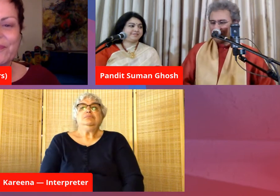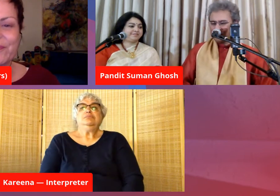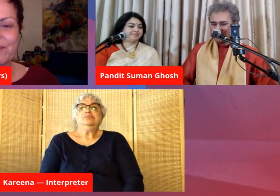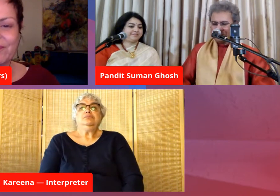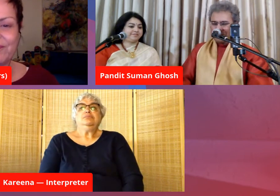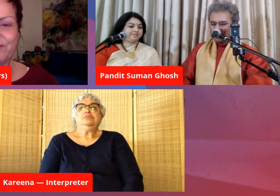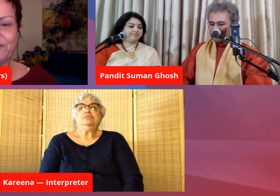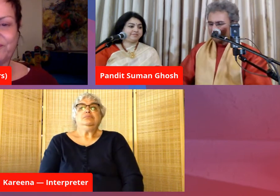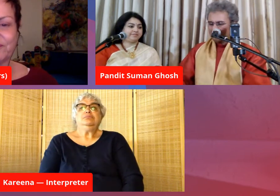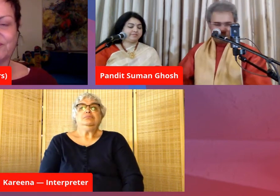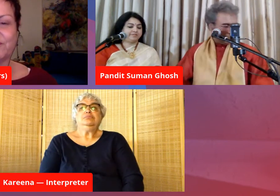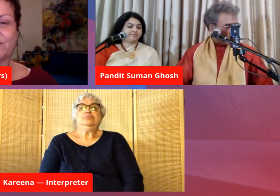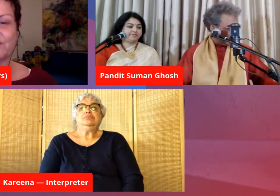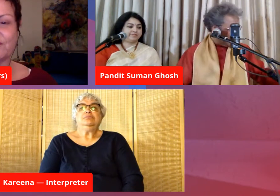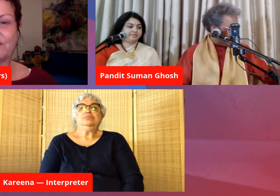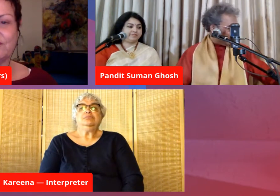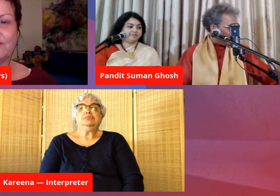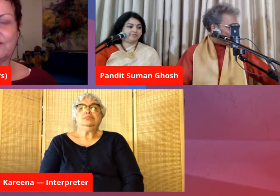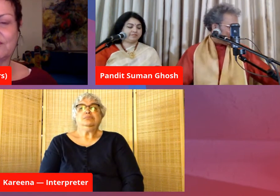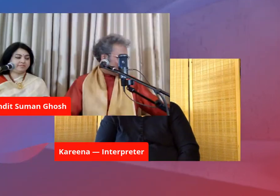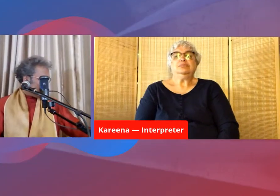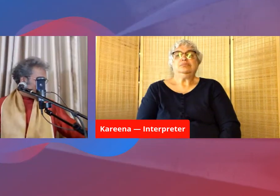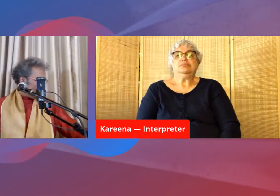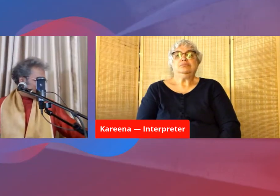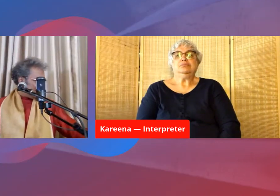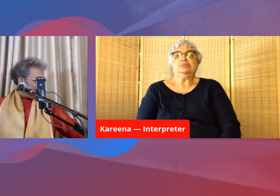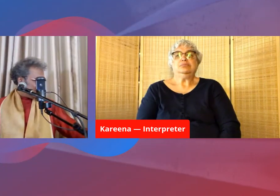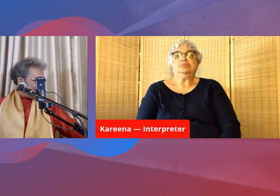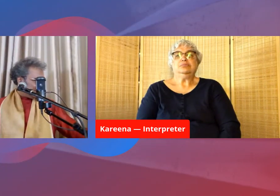very, very much. Thanks.